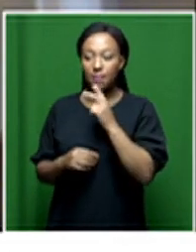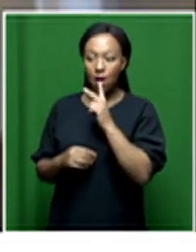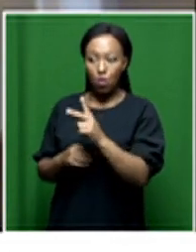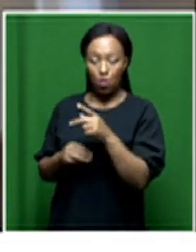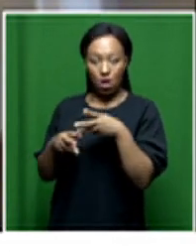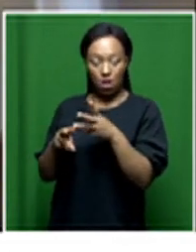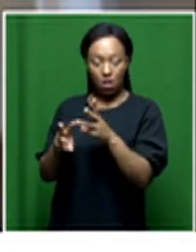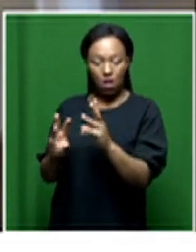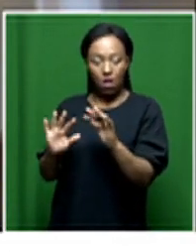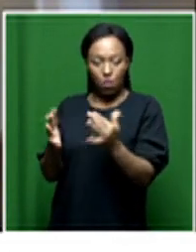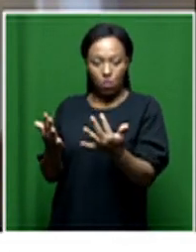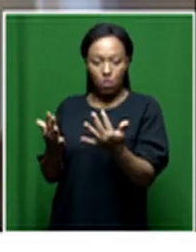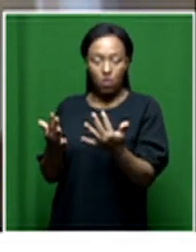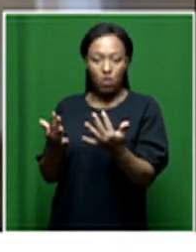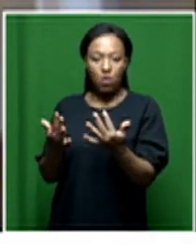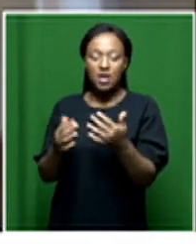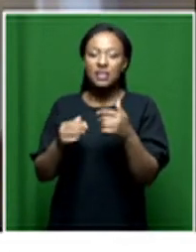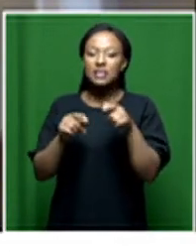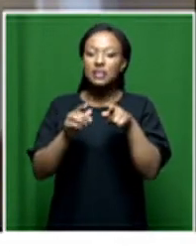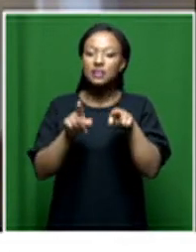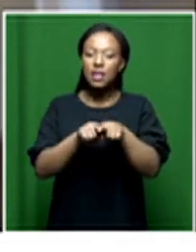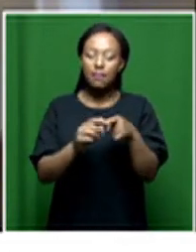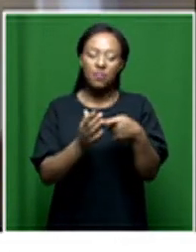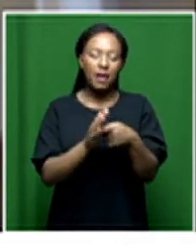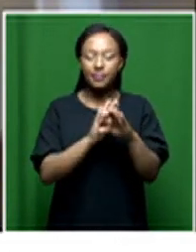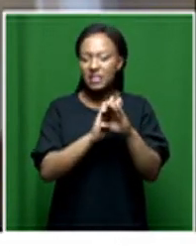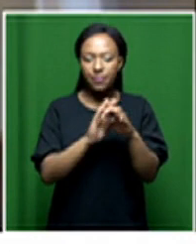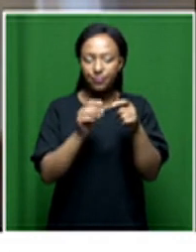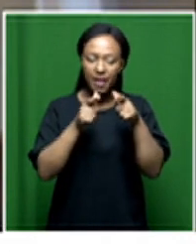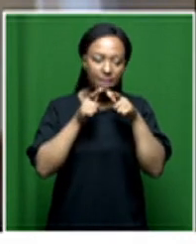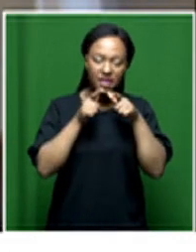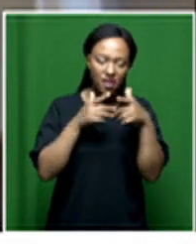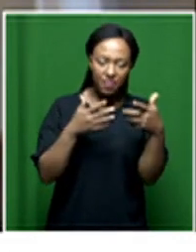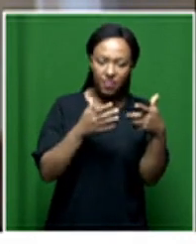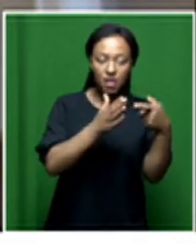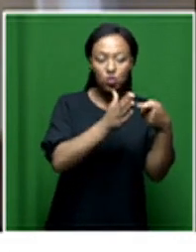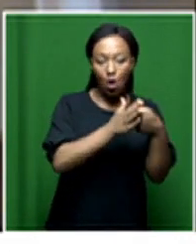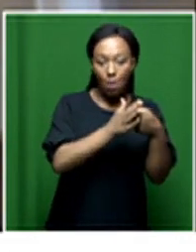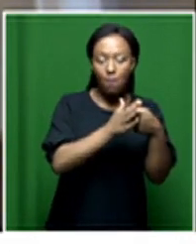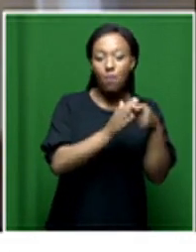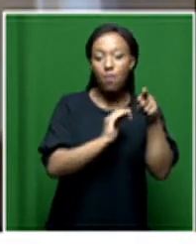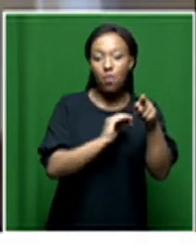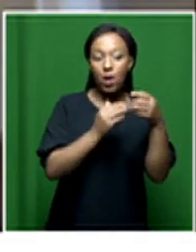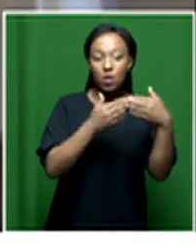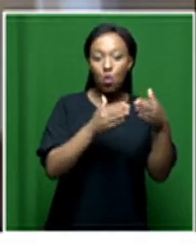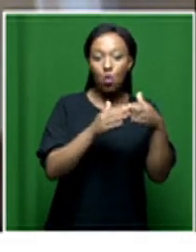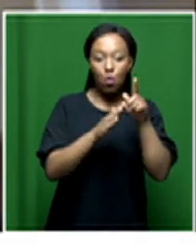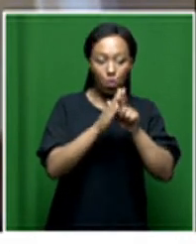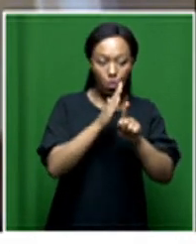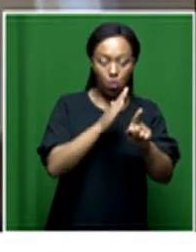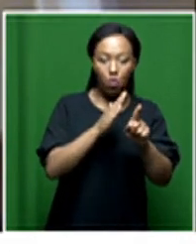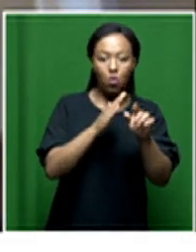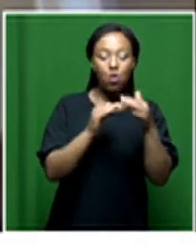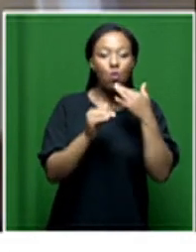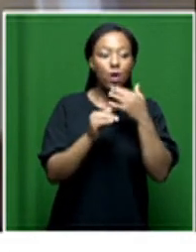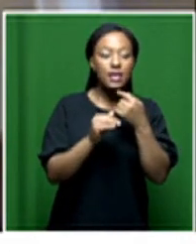is if you buy a pizza at a pizza shop, the pizza at the shop door is the cost of producing